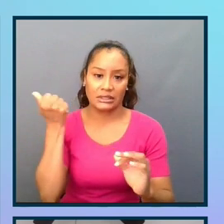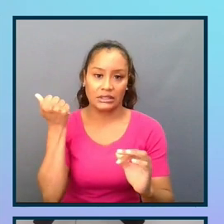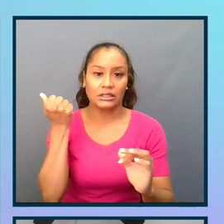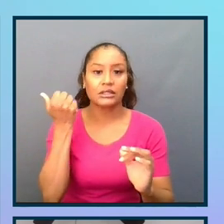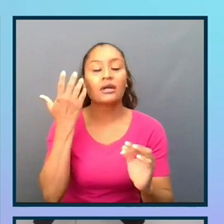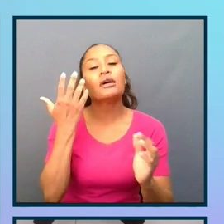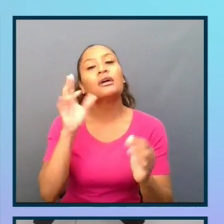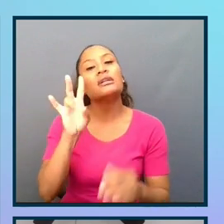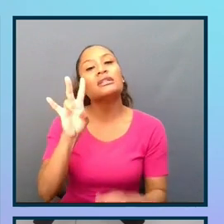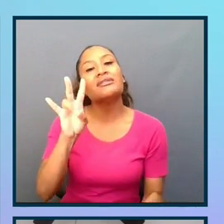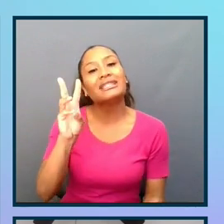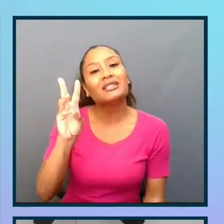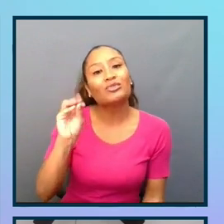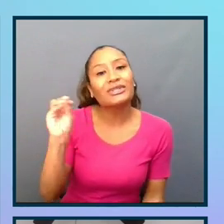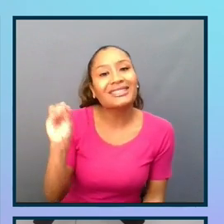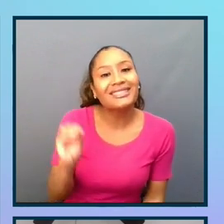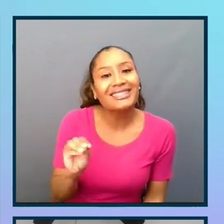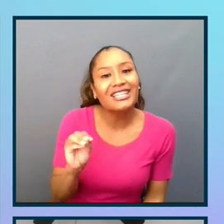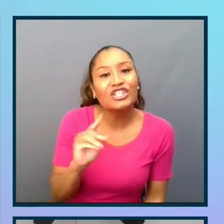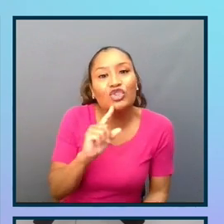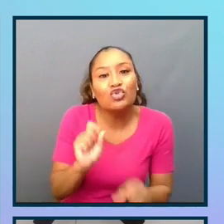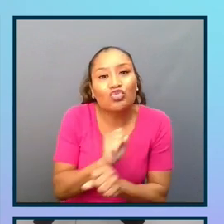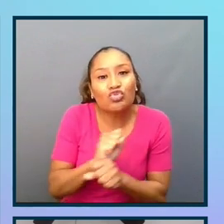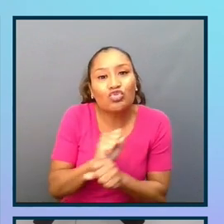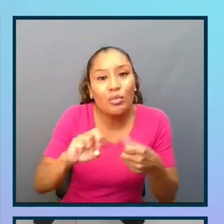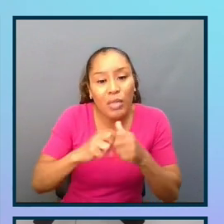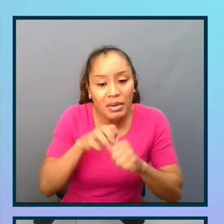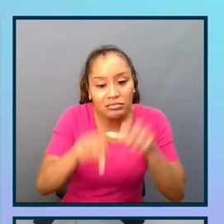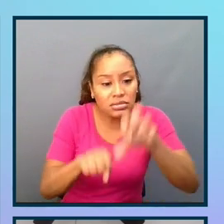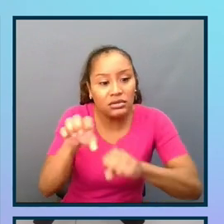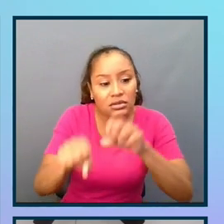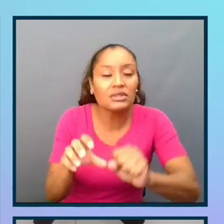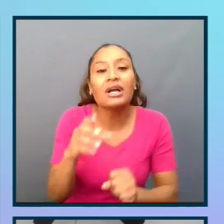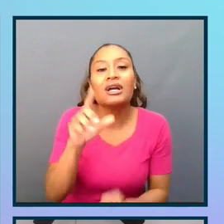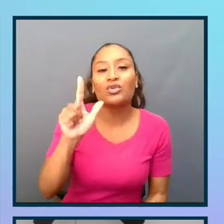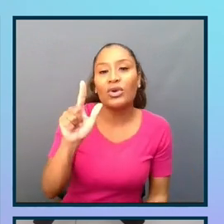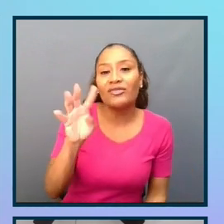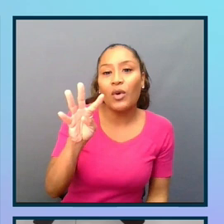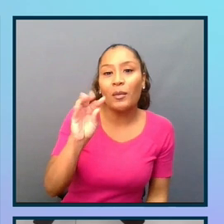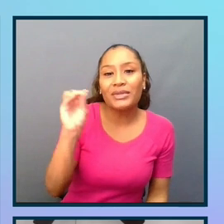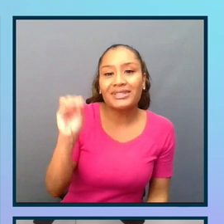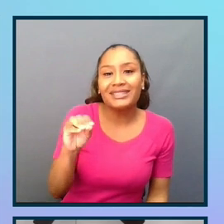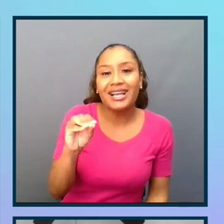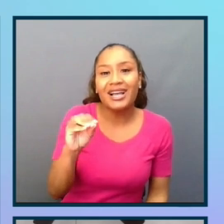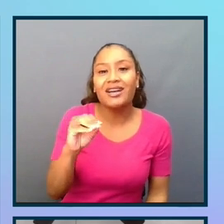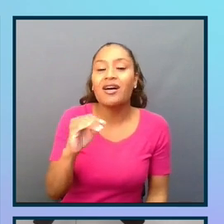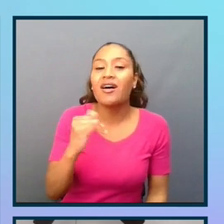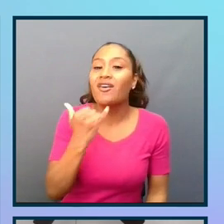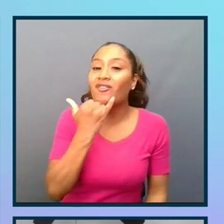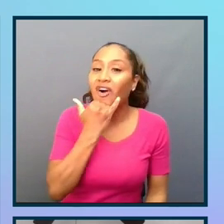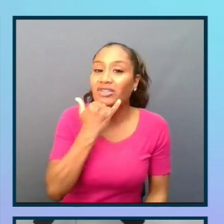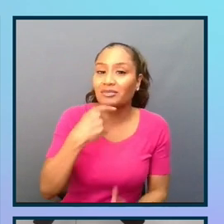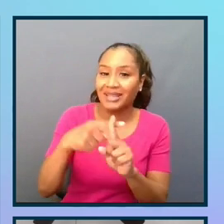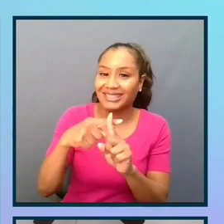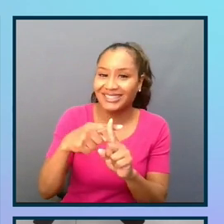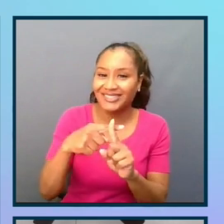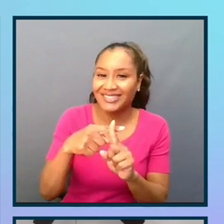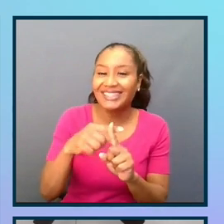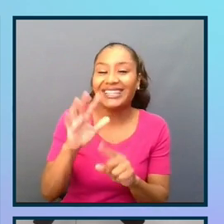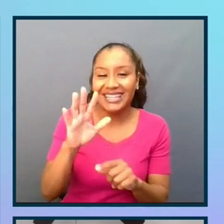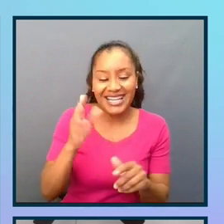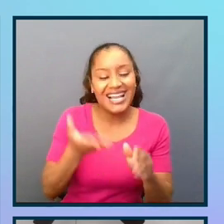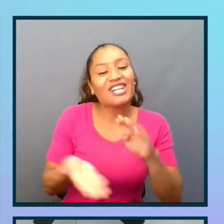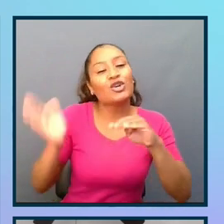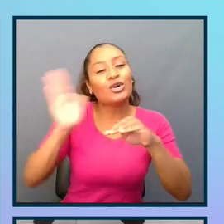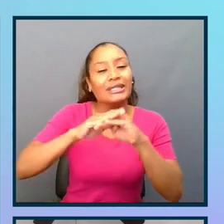at most 76% of the true problems and producing only 24% of false positives, increasing the accessibility